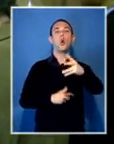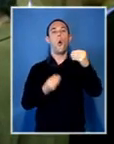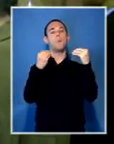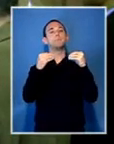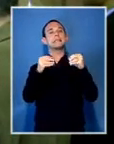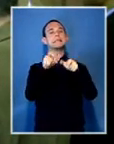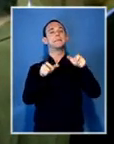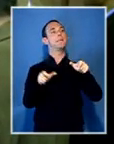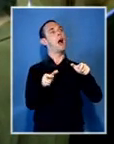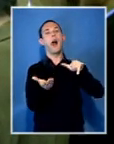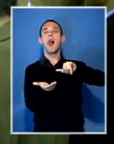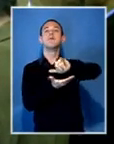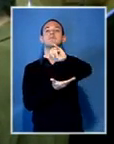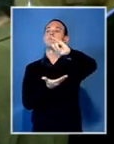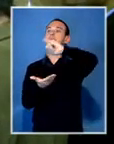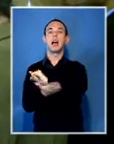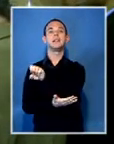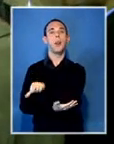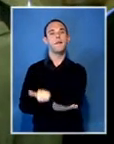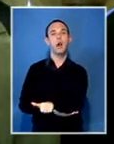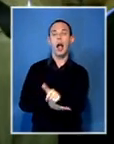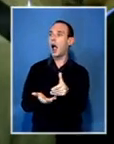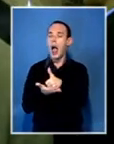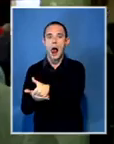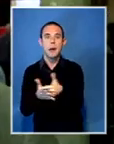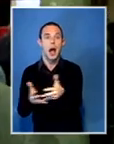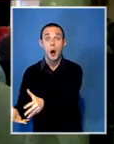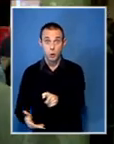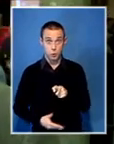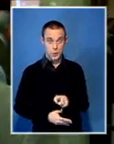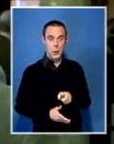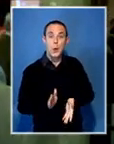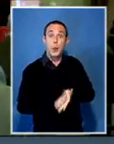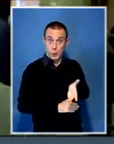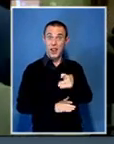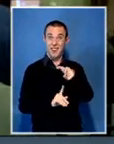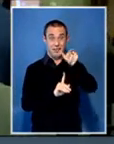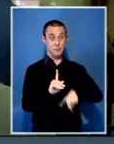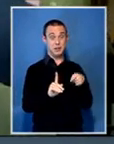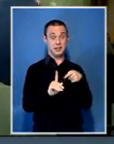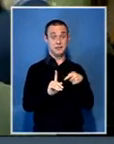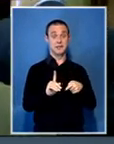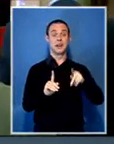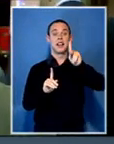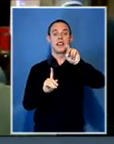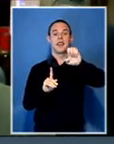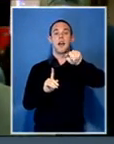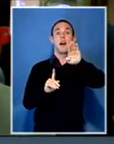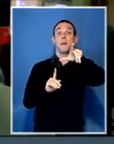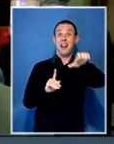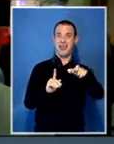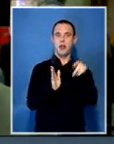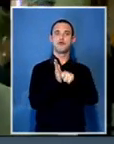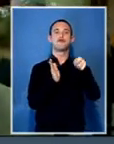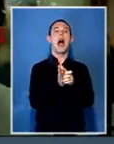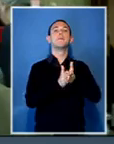life, he decided to track down other London recruits and has written a book about it. Until this book was produced, we didn't